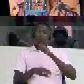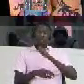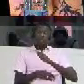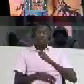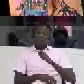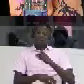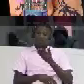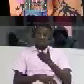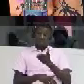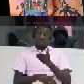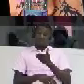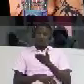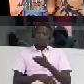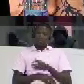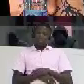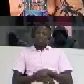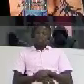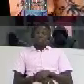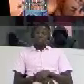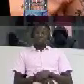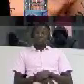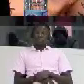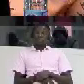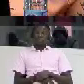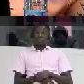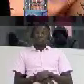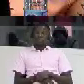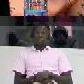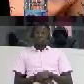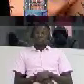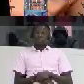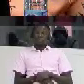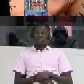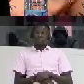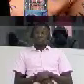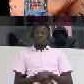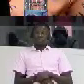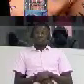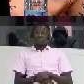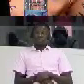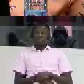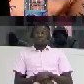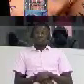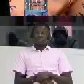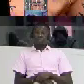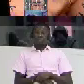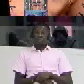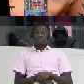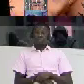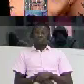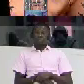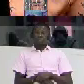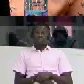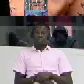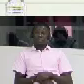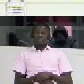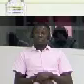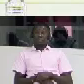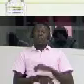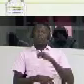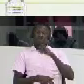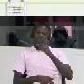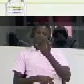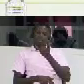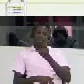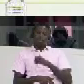ne ndigal wala kàddu yooyu bàyyeekoo ci kilifa ya ca kaw dina dox ci ñi nga xam ne ñoo féetee suuf. Wow.